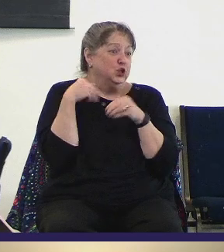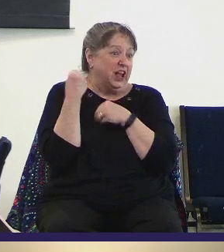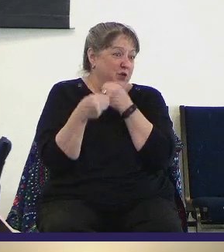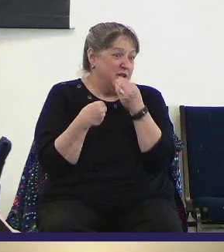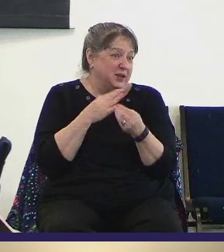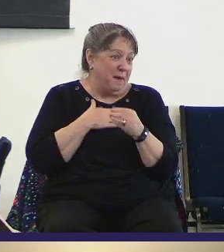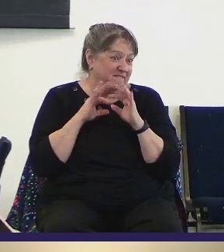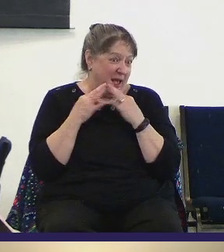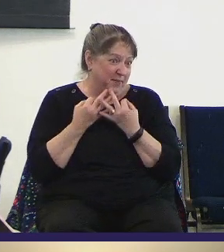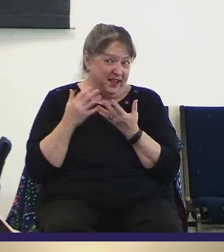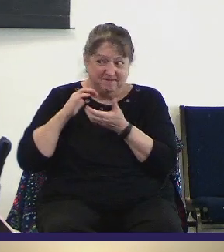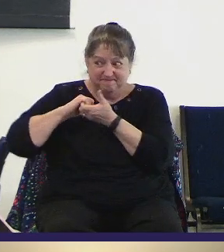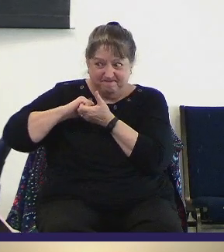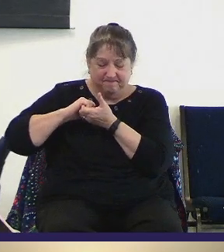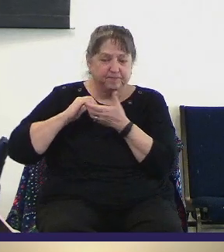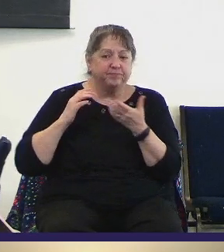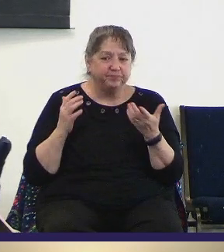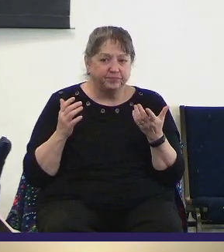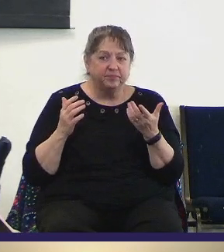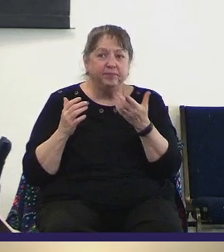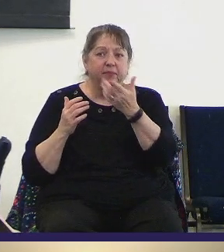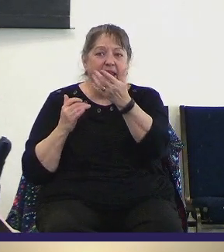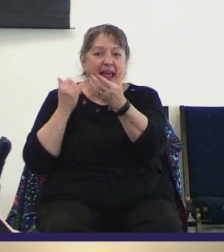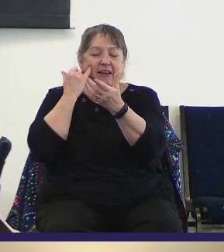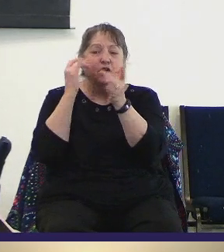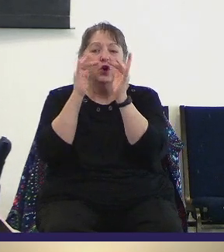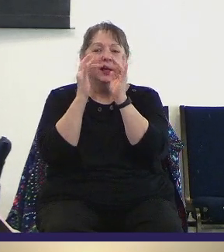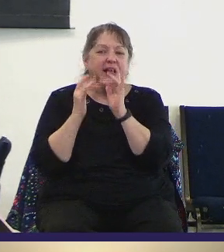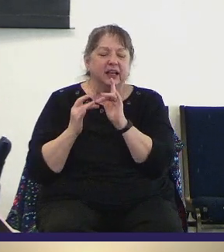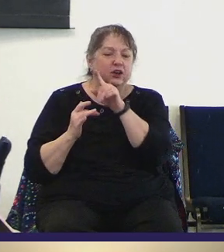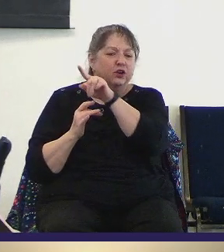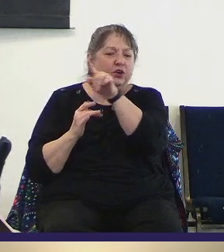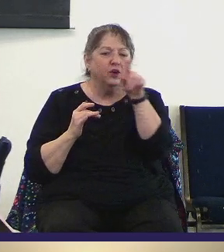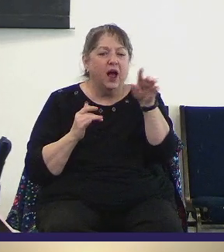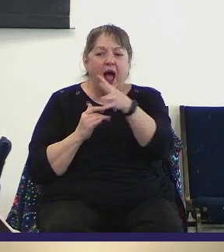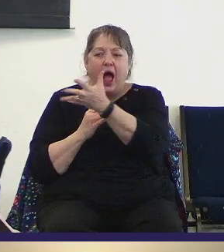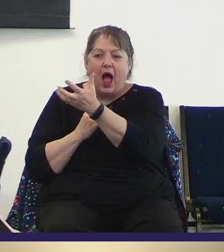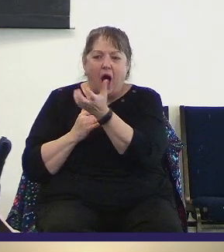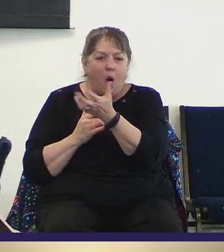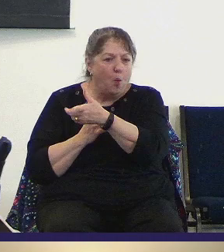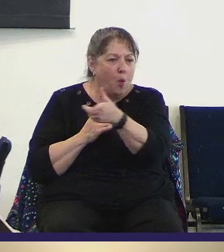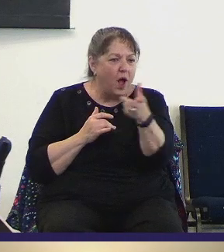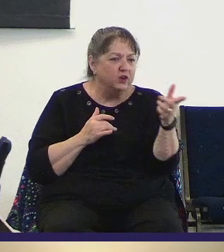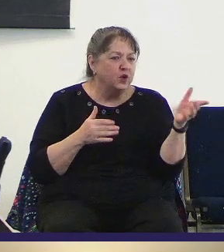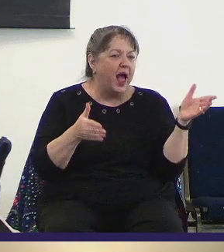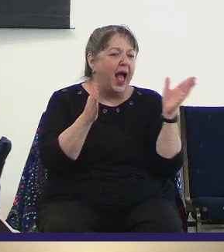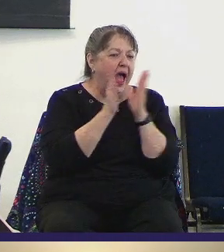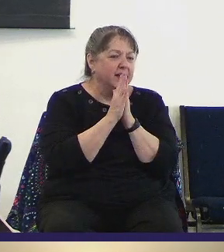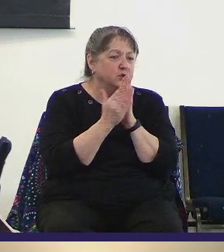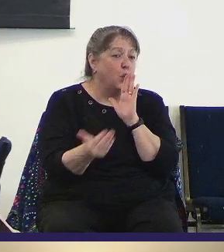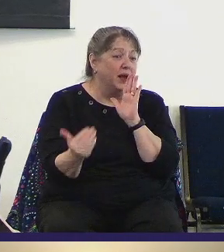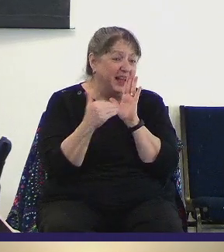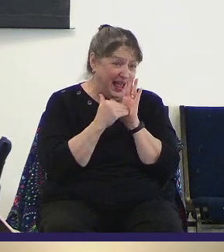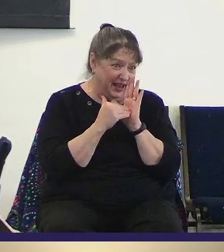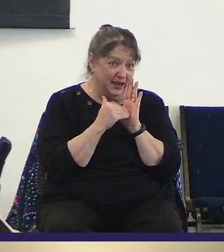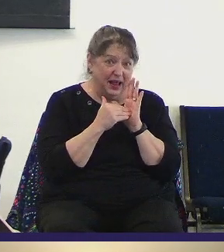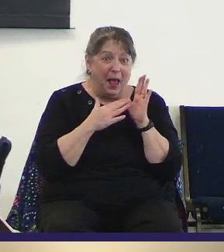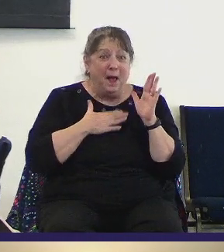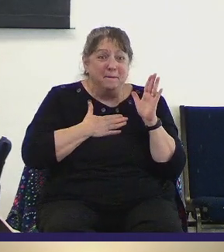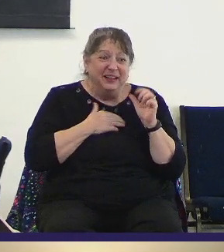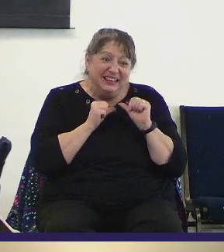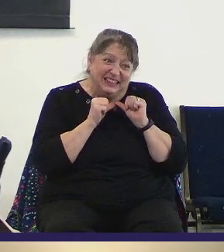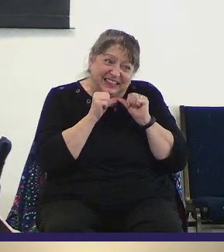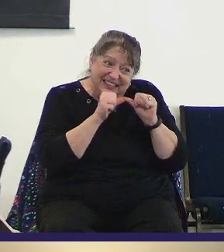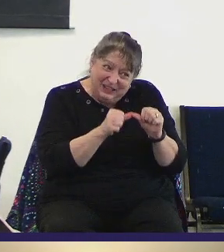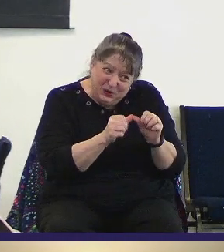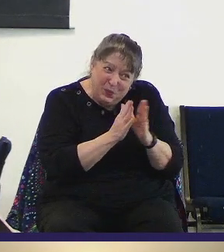Now, to everybody here that is listening today, I would like to ask you again to continue